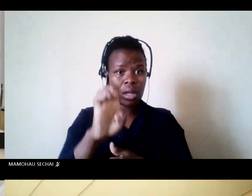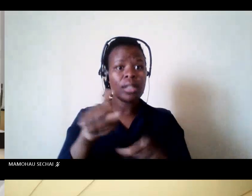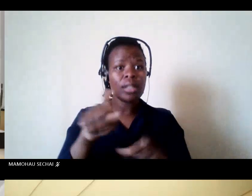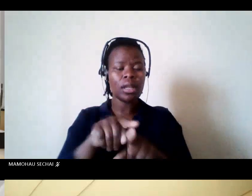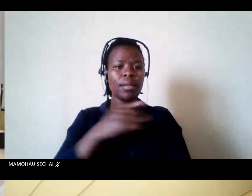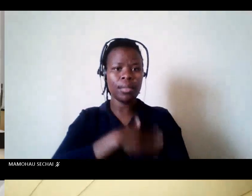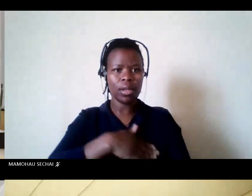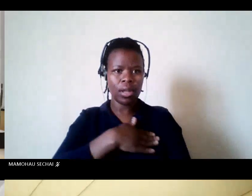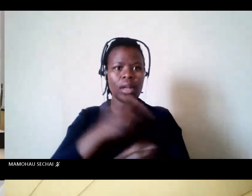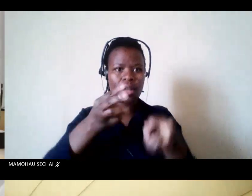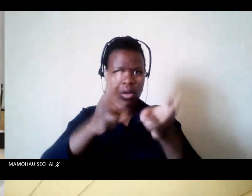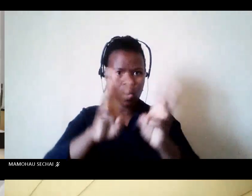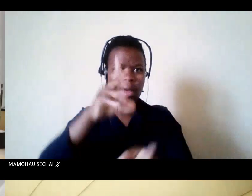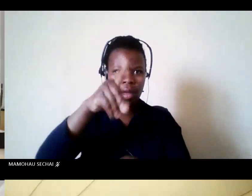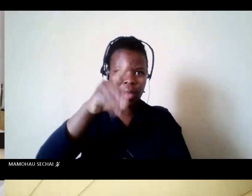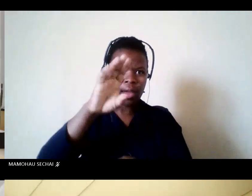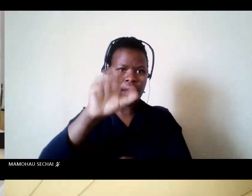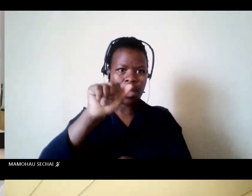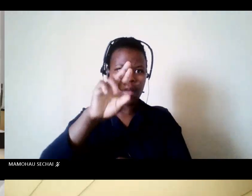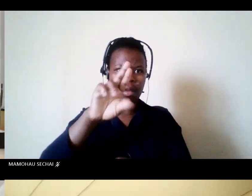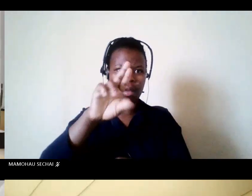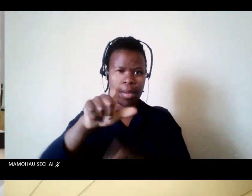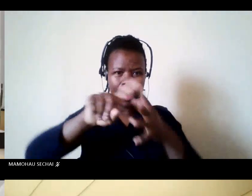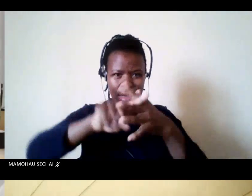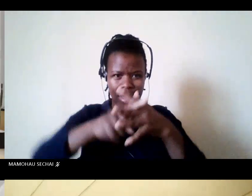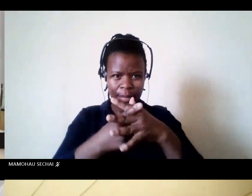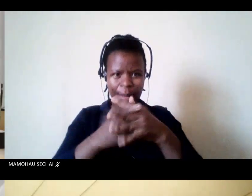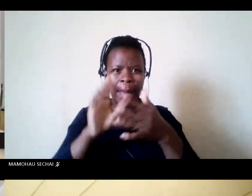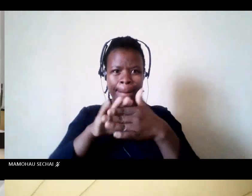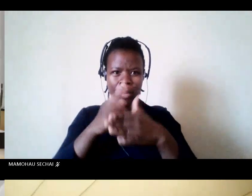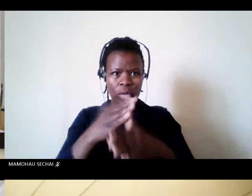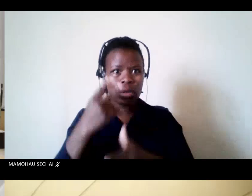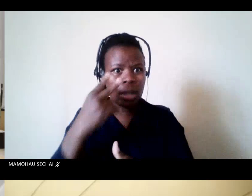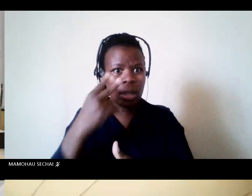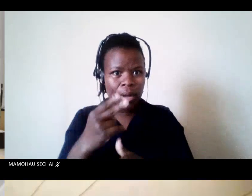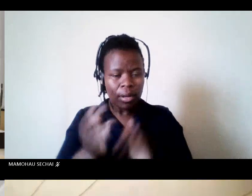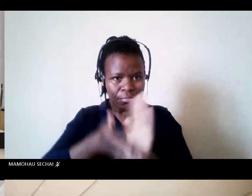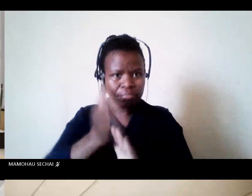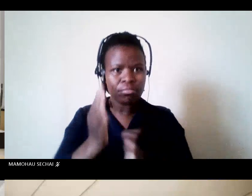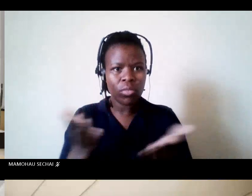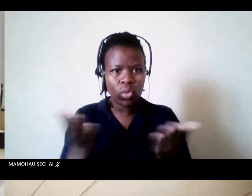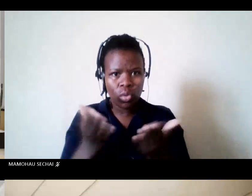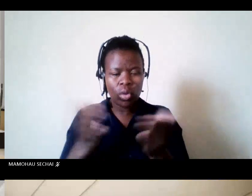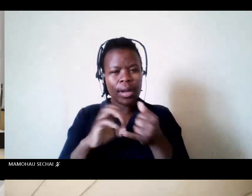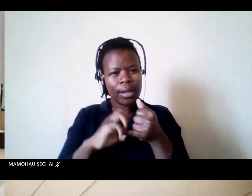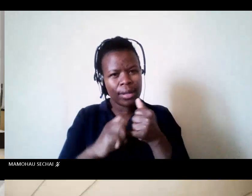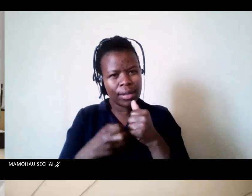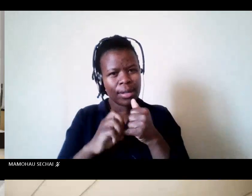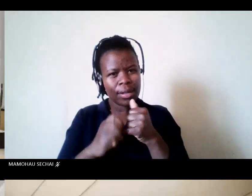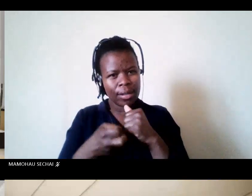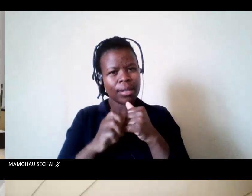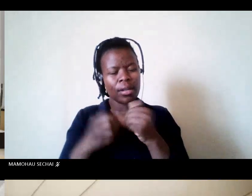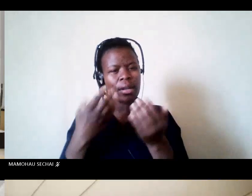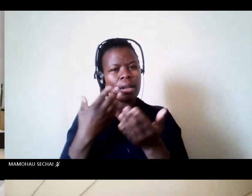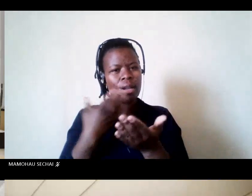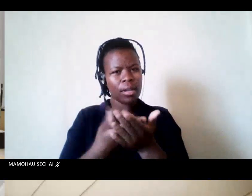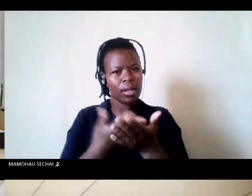it and our reasoning for doing that, because I see where you're going to. You're trying to thread the delicate